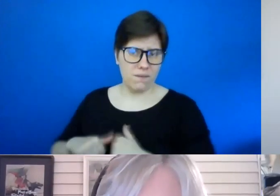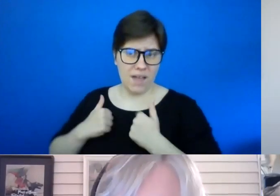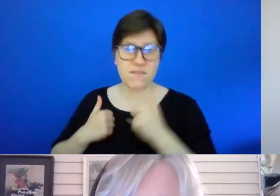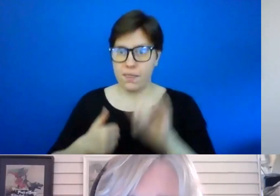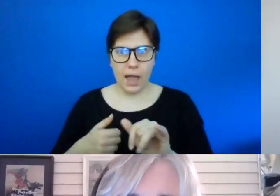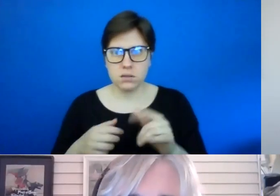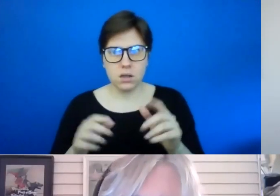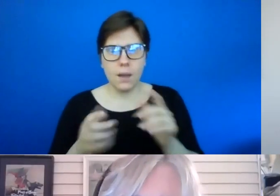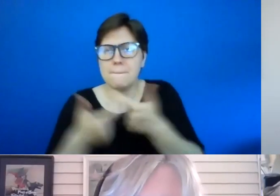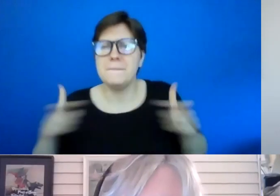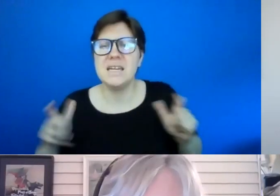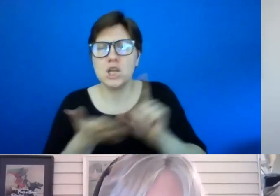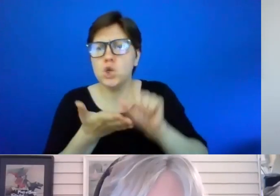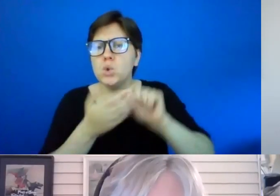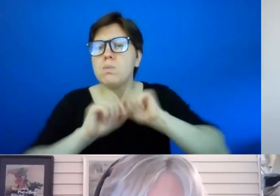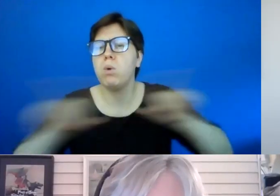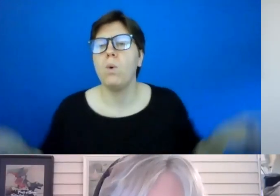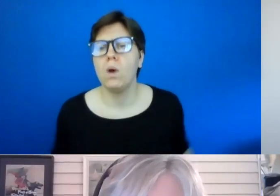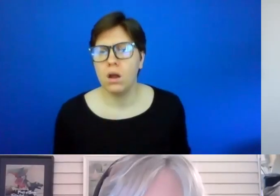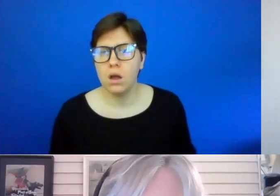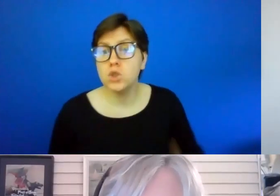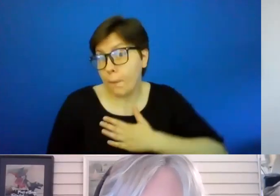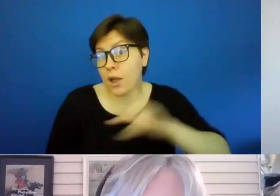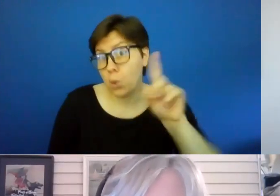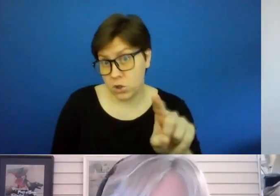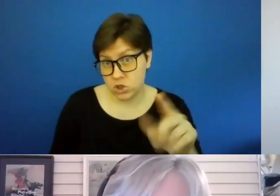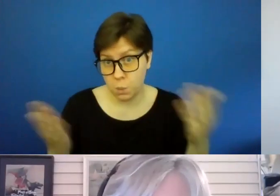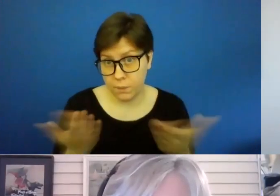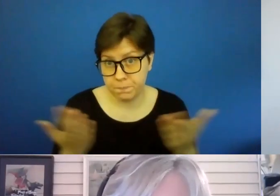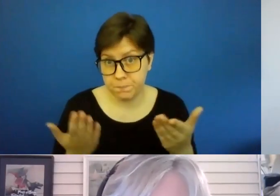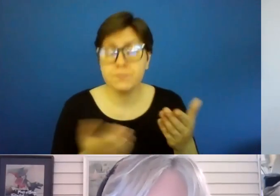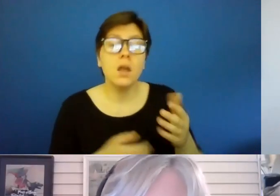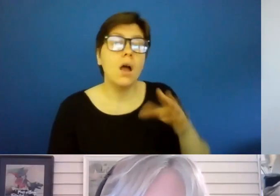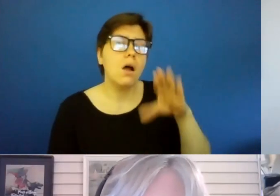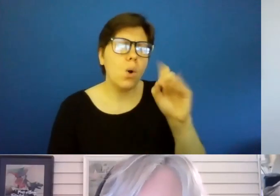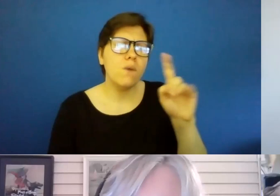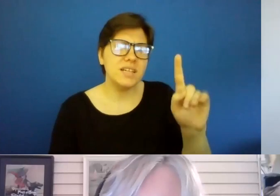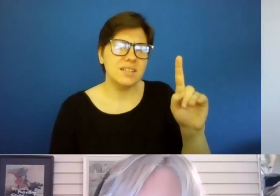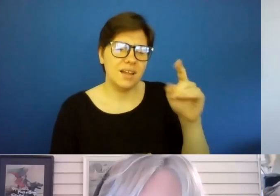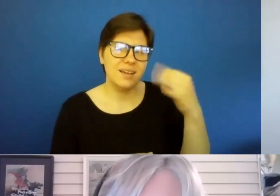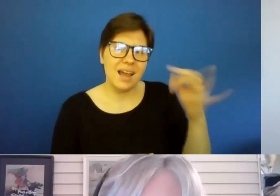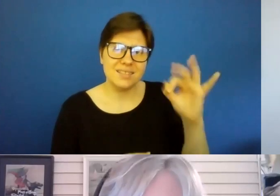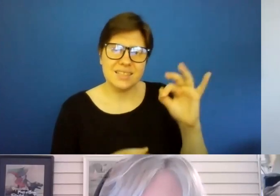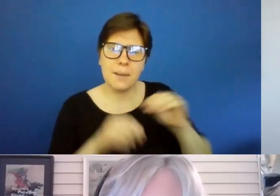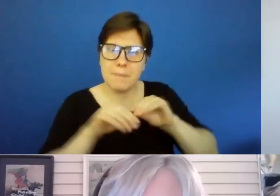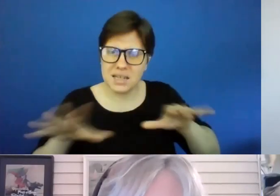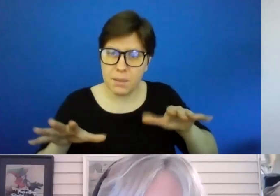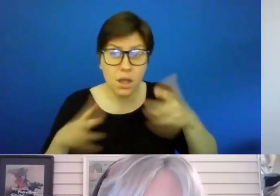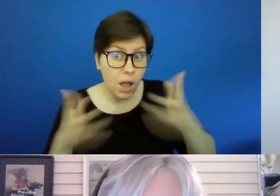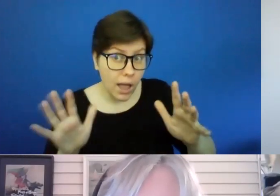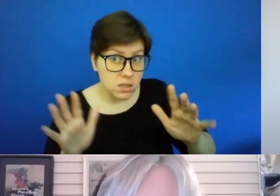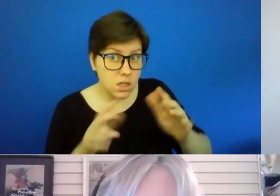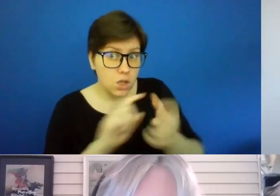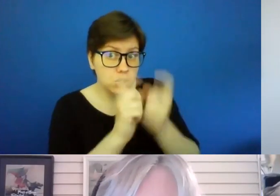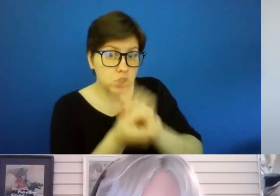first question for each of you is this. Has the COVID-19 pandemic changed the nature of the debate